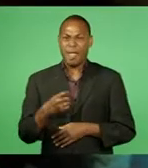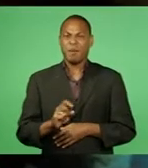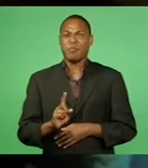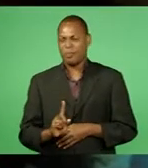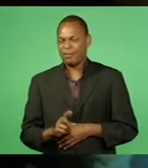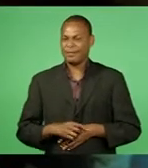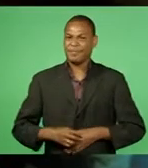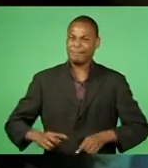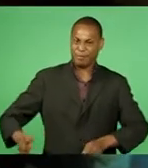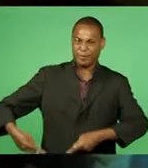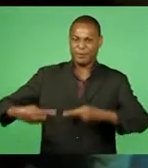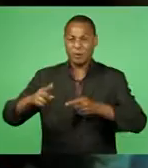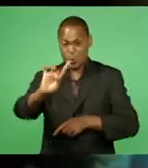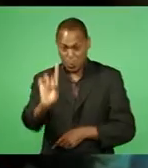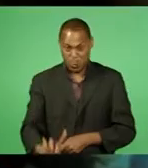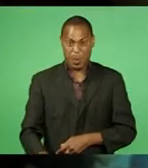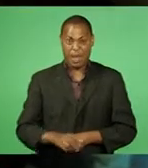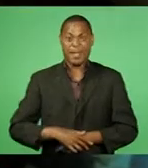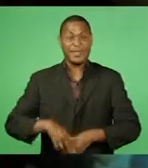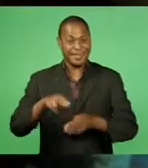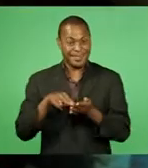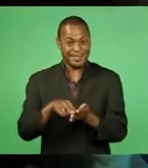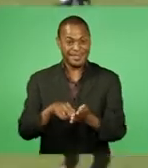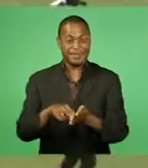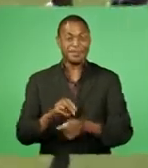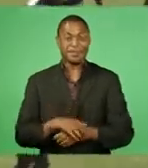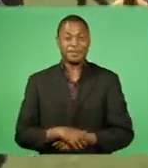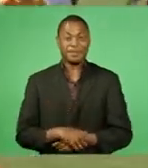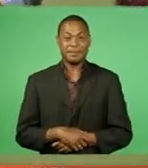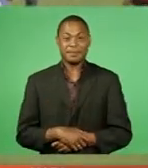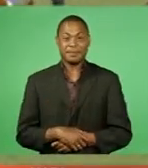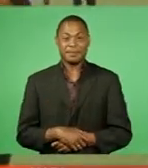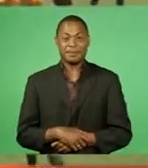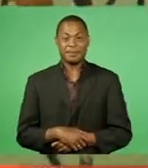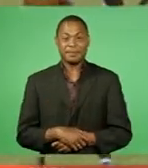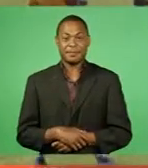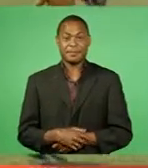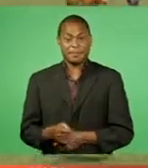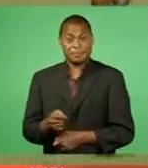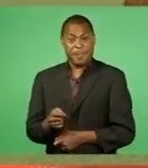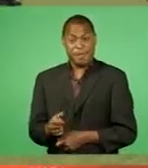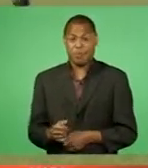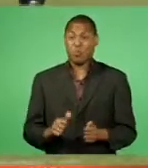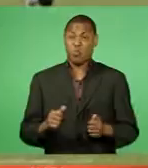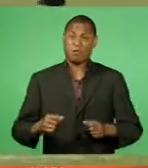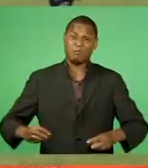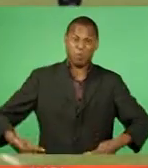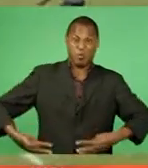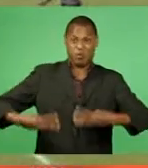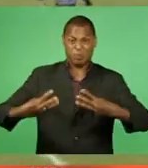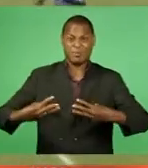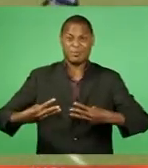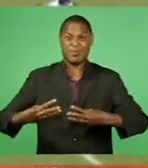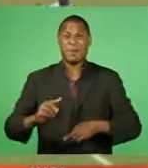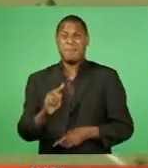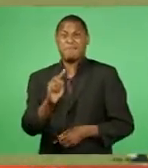Prince Charles Park today. Felipe Naikaso has more. After only reaching the Cup quarterfinals during the first